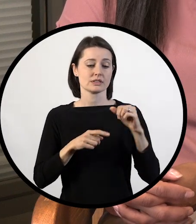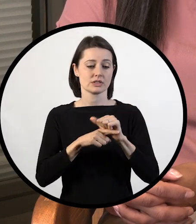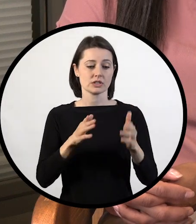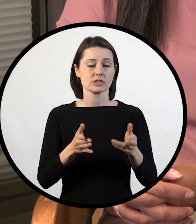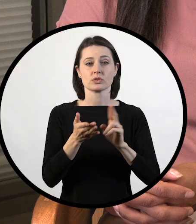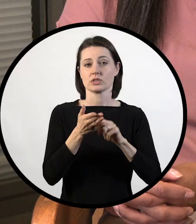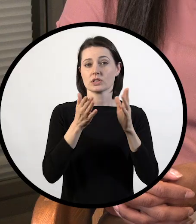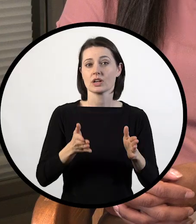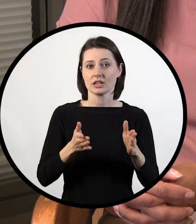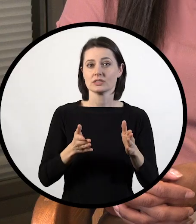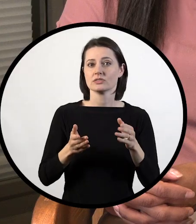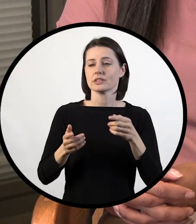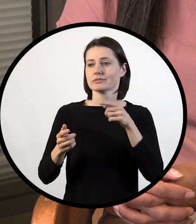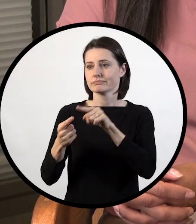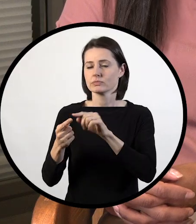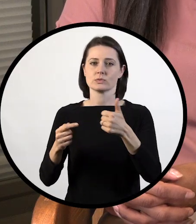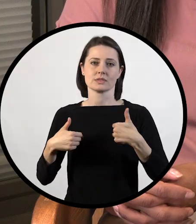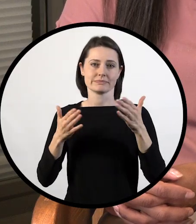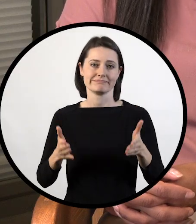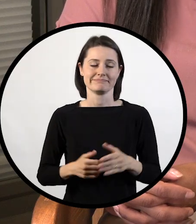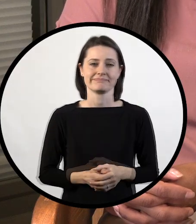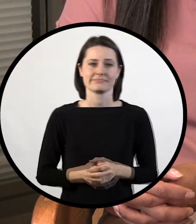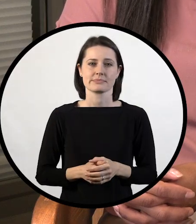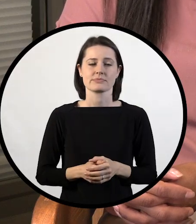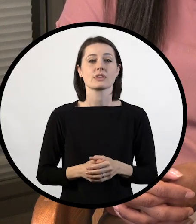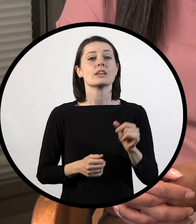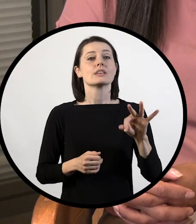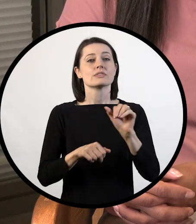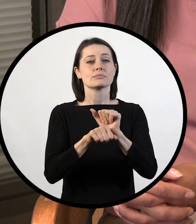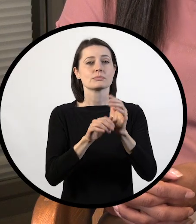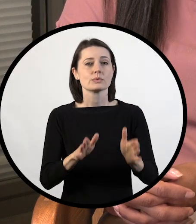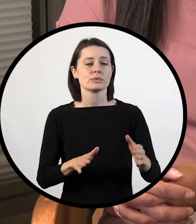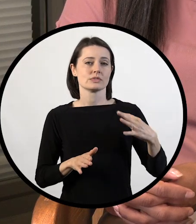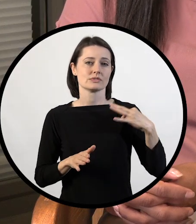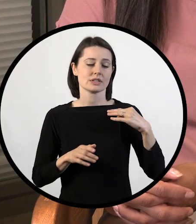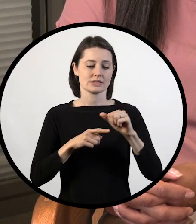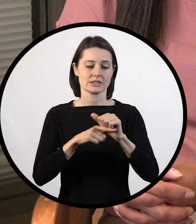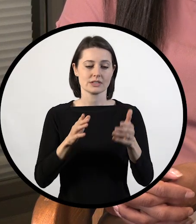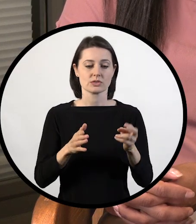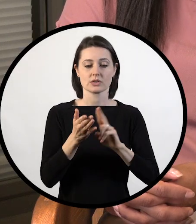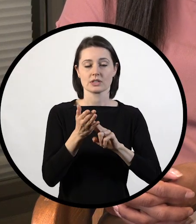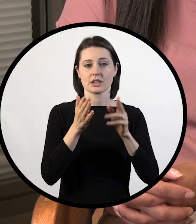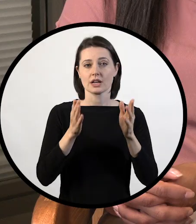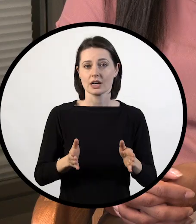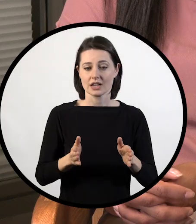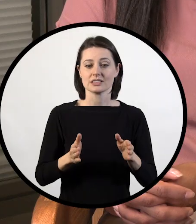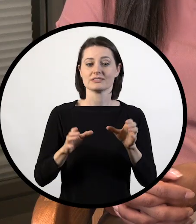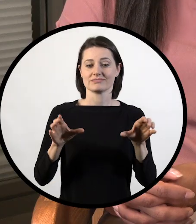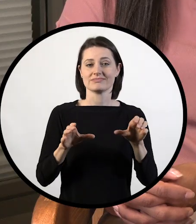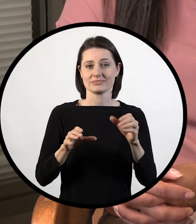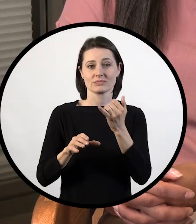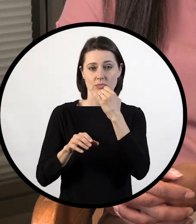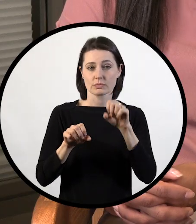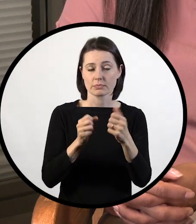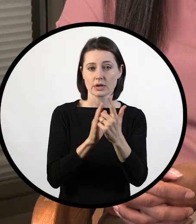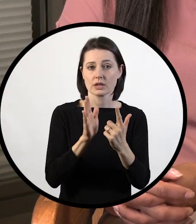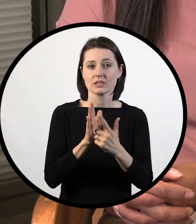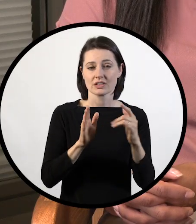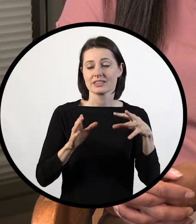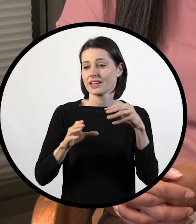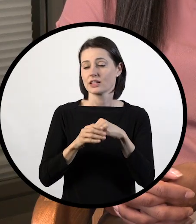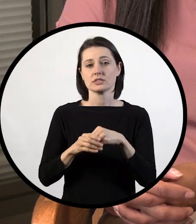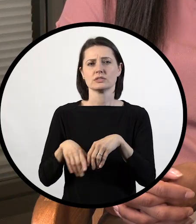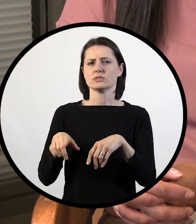or contractor to another youth. If an employee, volunteer, intern, or contractor is a perpetrator, this includes